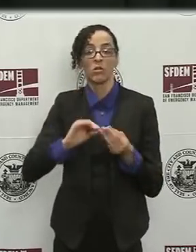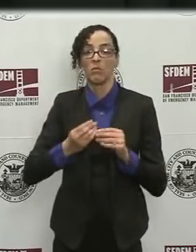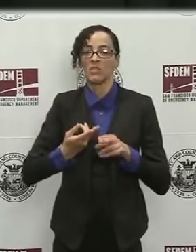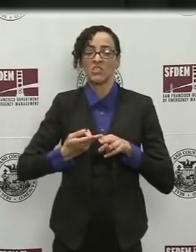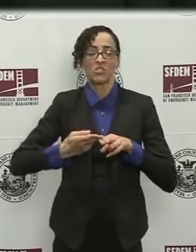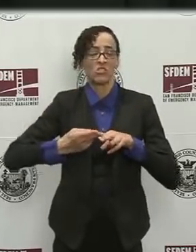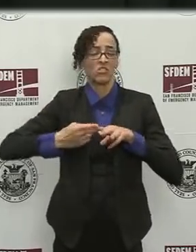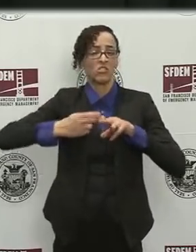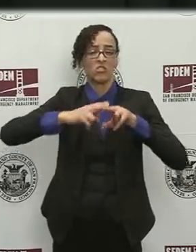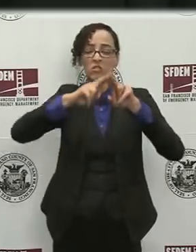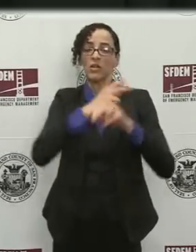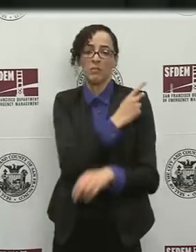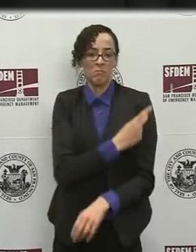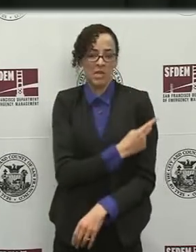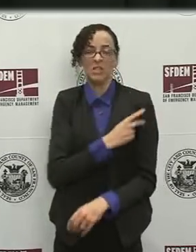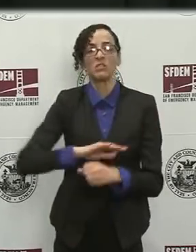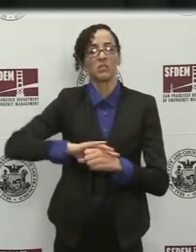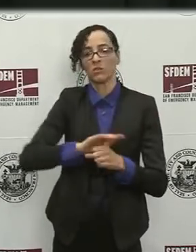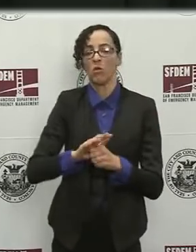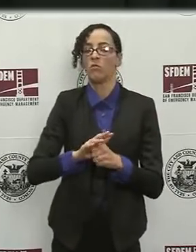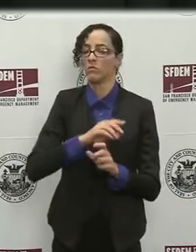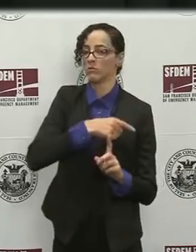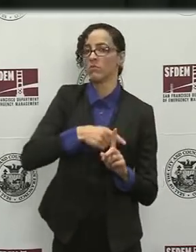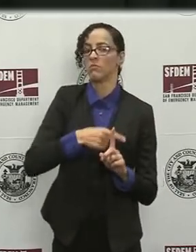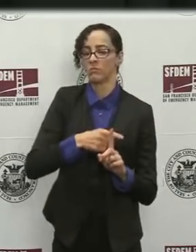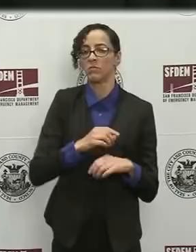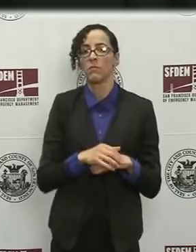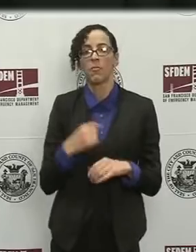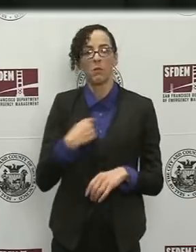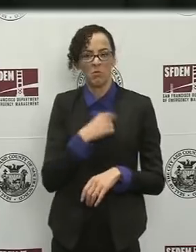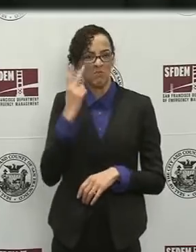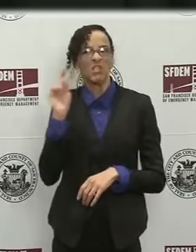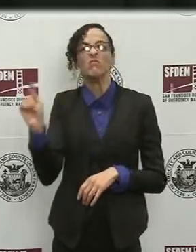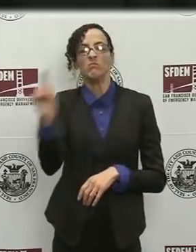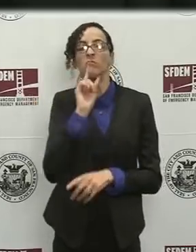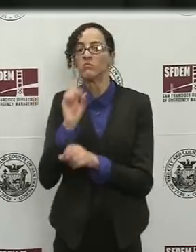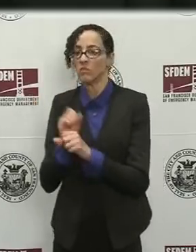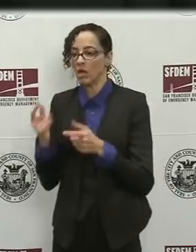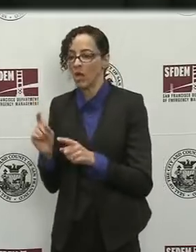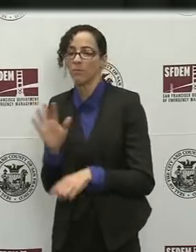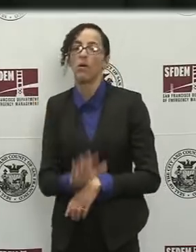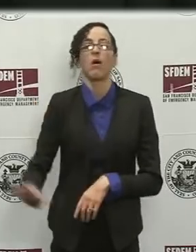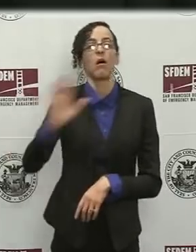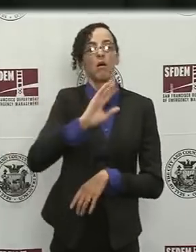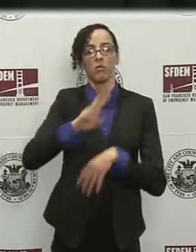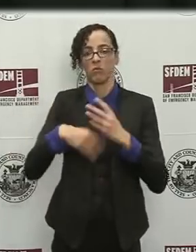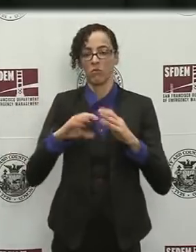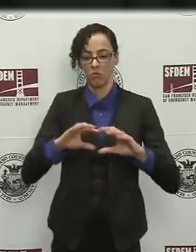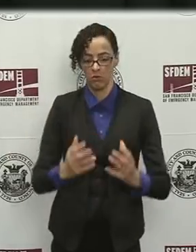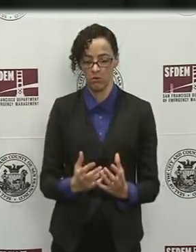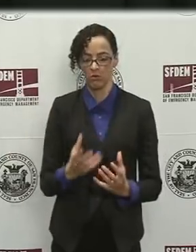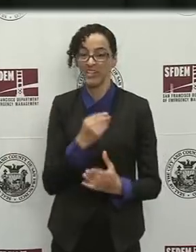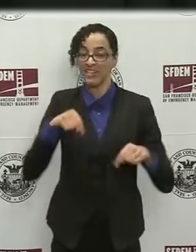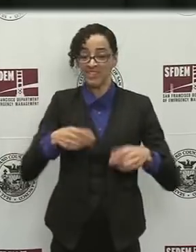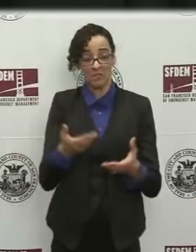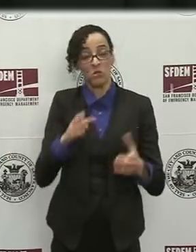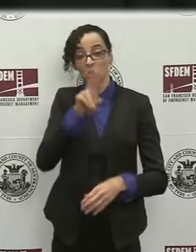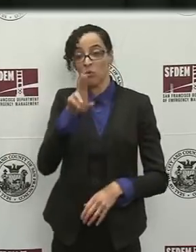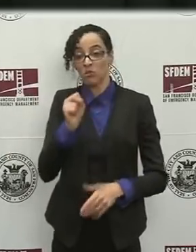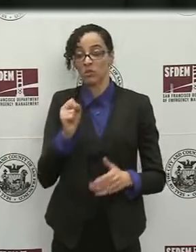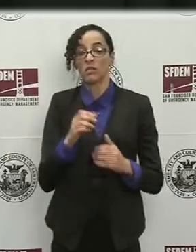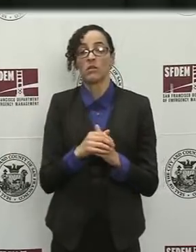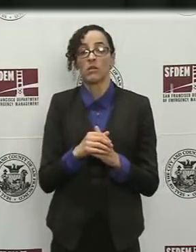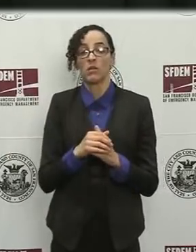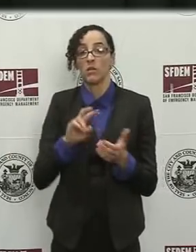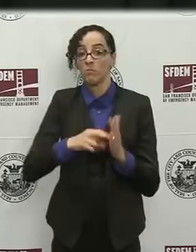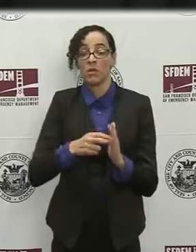We have seen this happen in many places across the world and this country, and we need to be as ready as we possibly